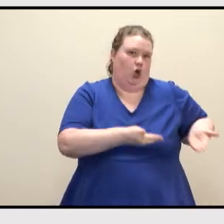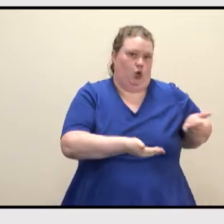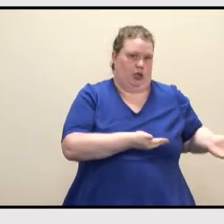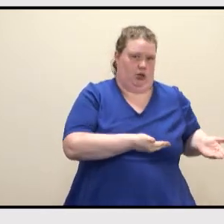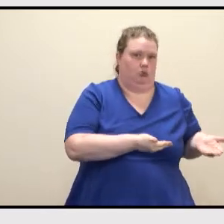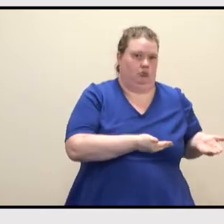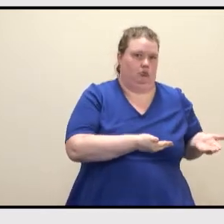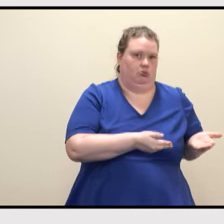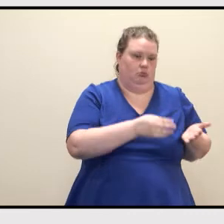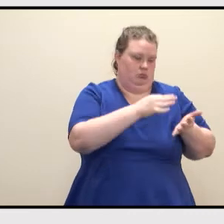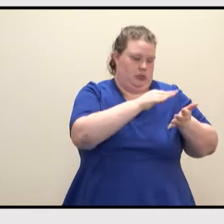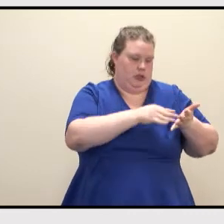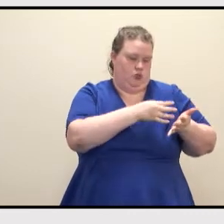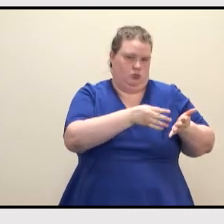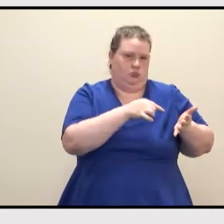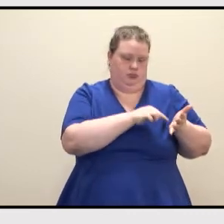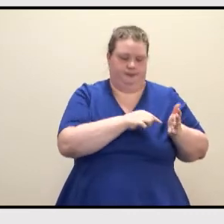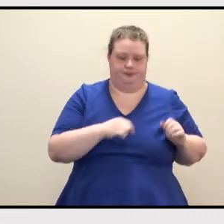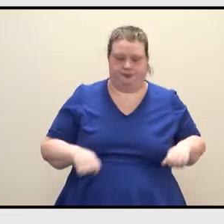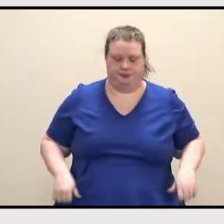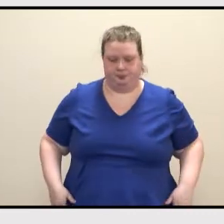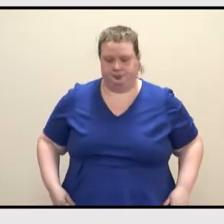market.